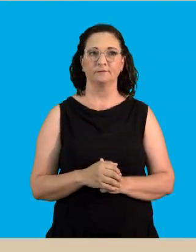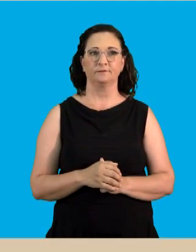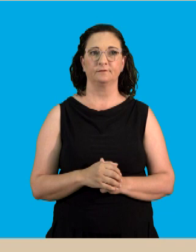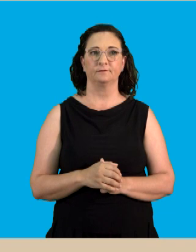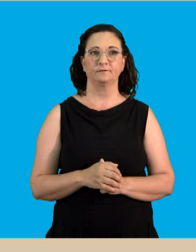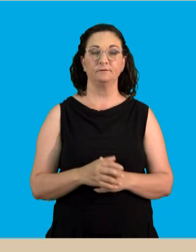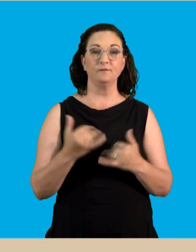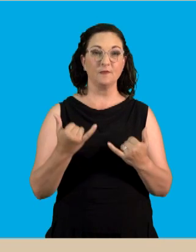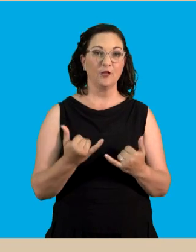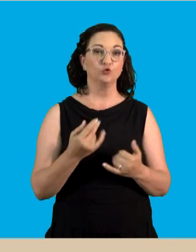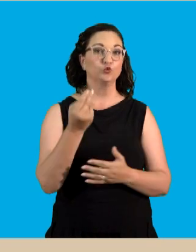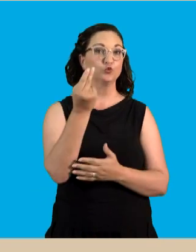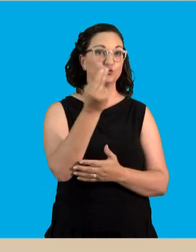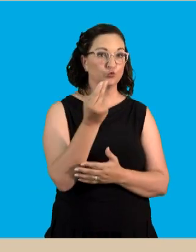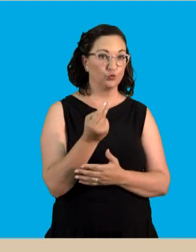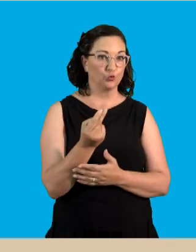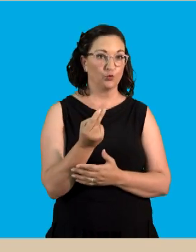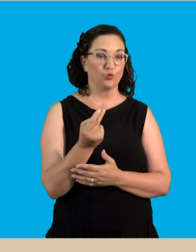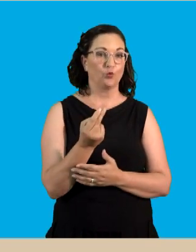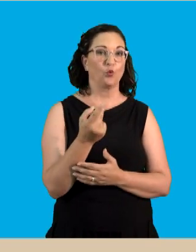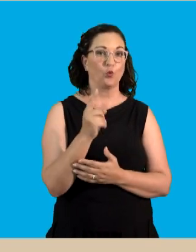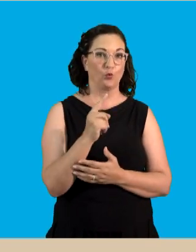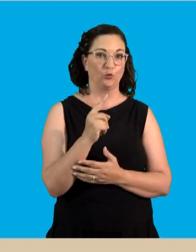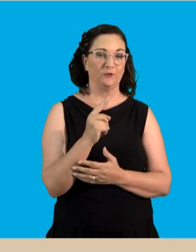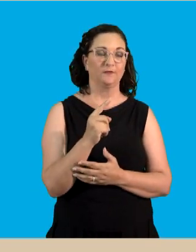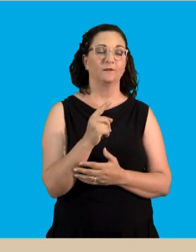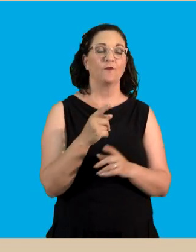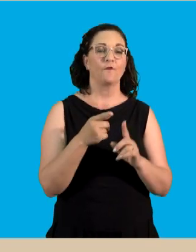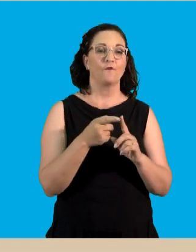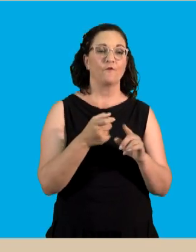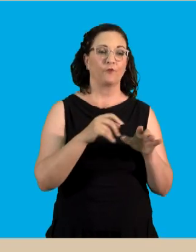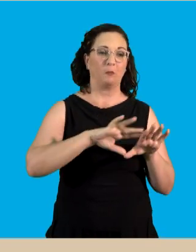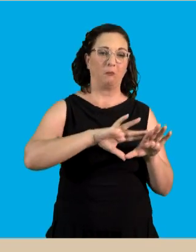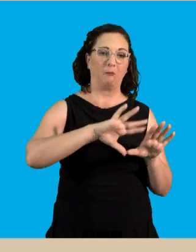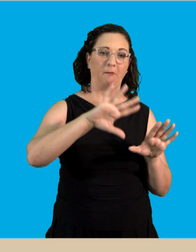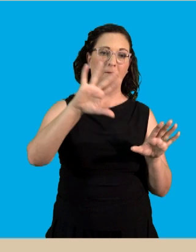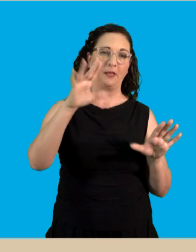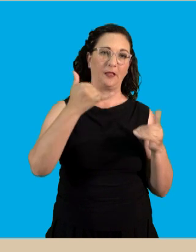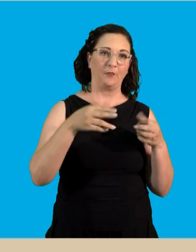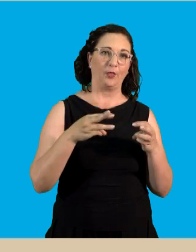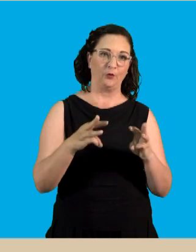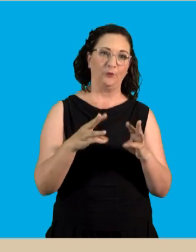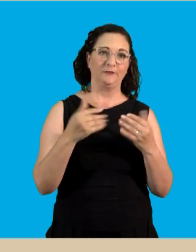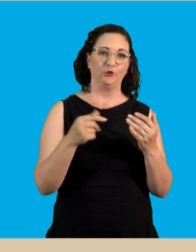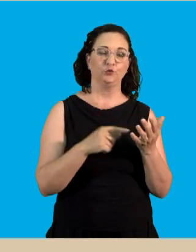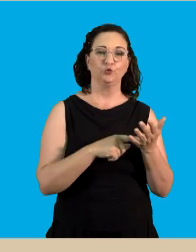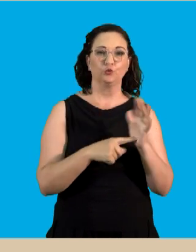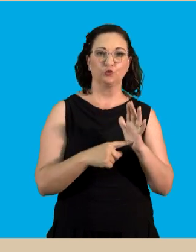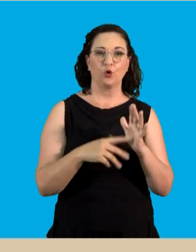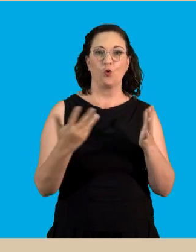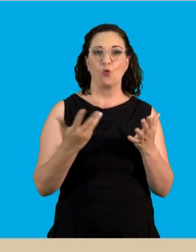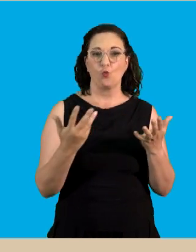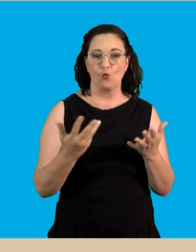us, draw a sketch of the Milky Way galaxy to show the position of the solar